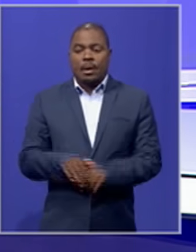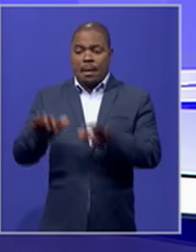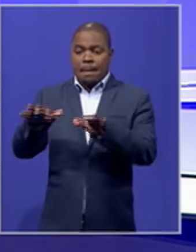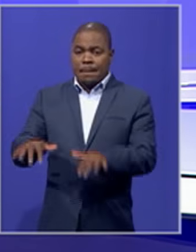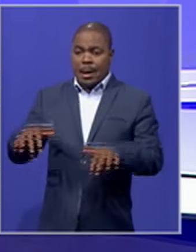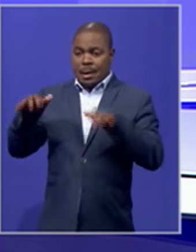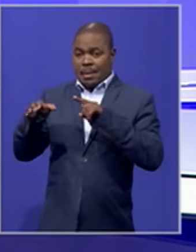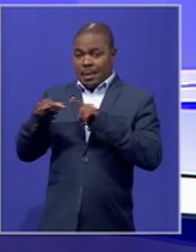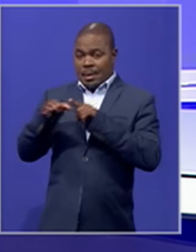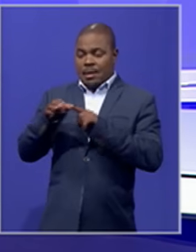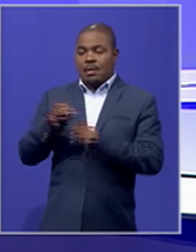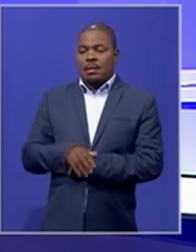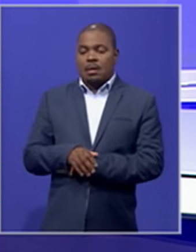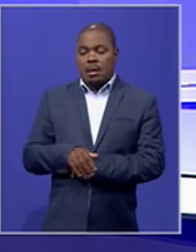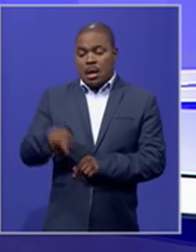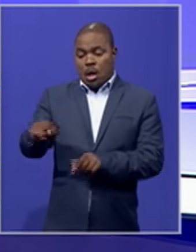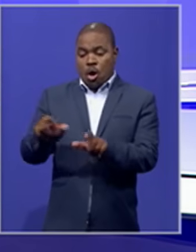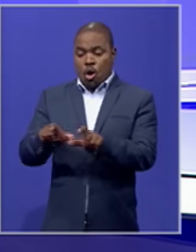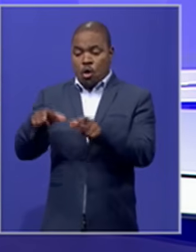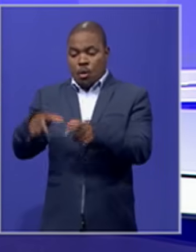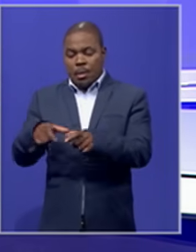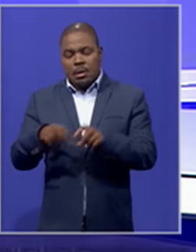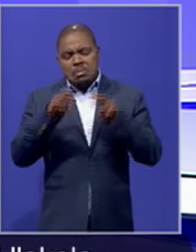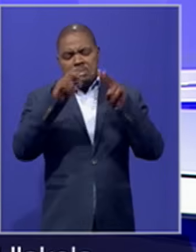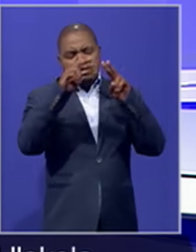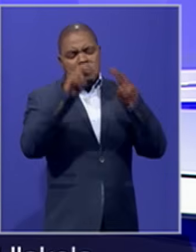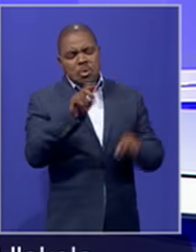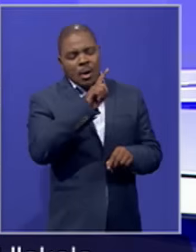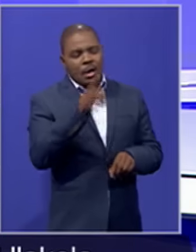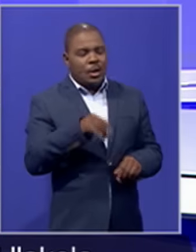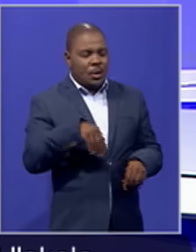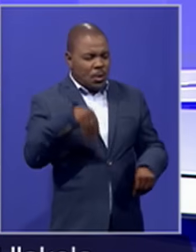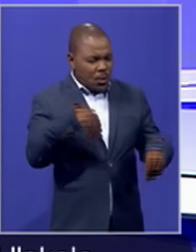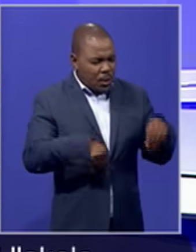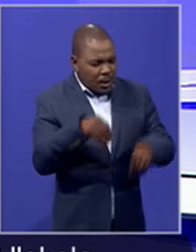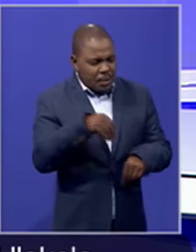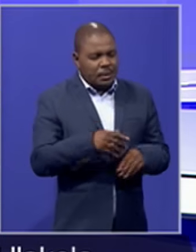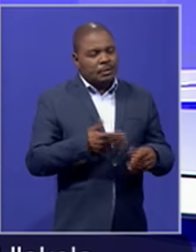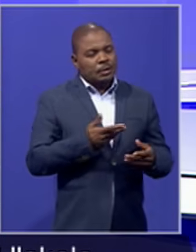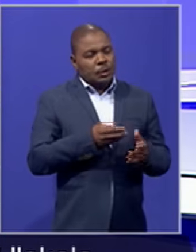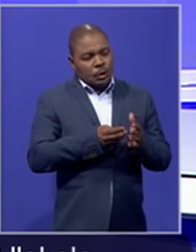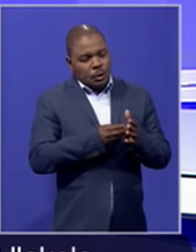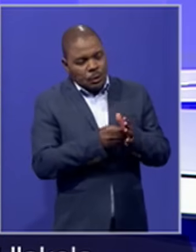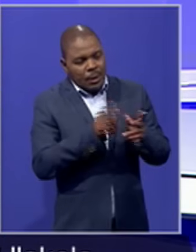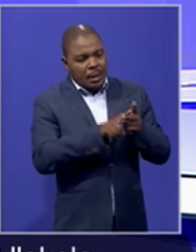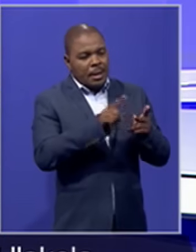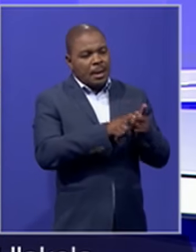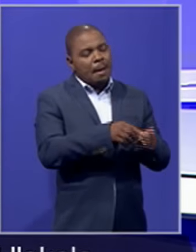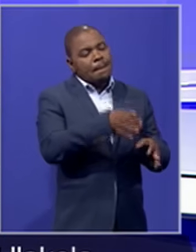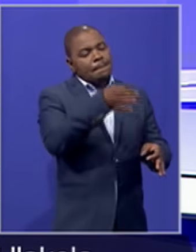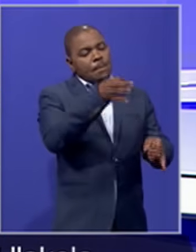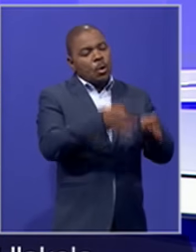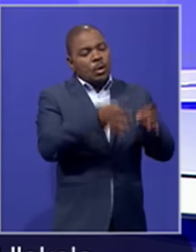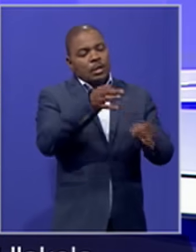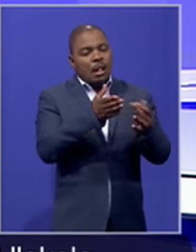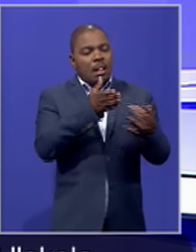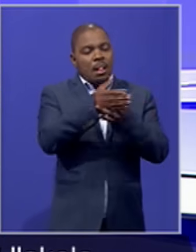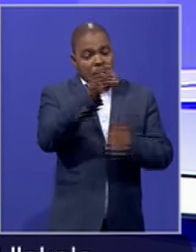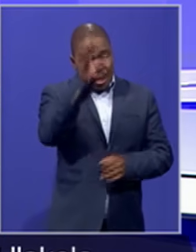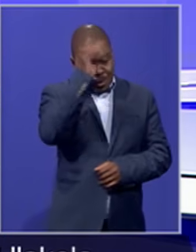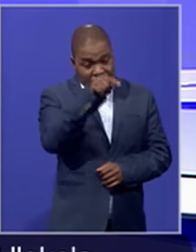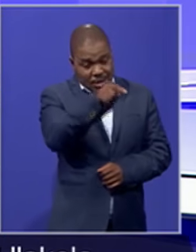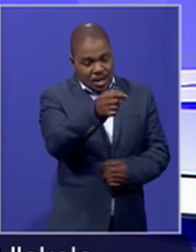Parlamente e katološitše nako ya komiti ya nakwana mabapi le dinyakišo tša bosenyi bomenetša le go šunya nko mererong ya dipolotiki go tša